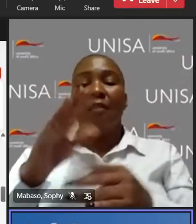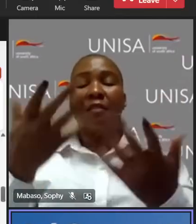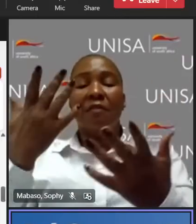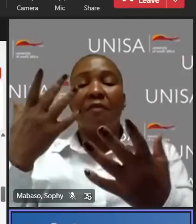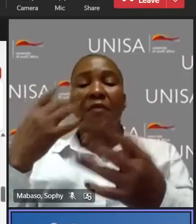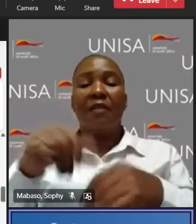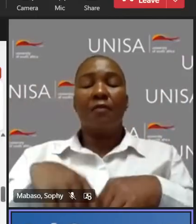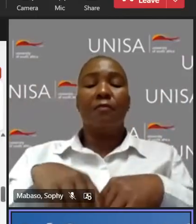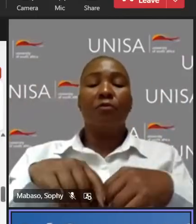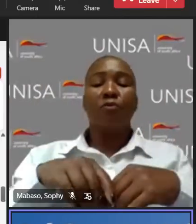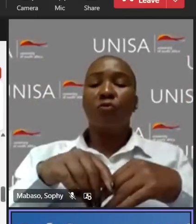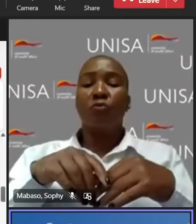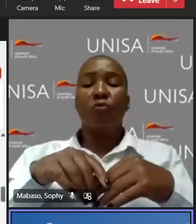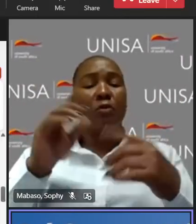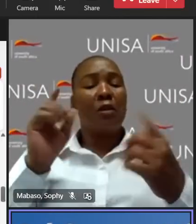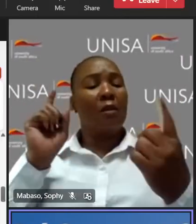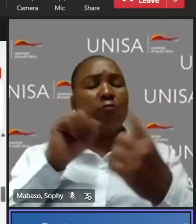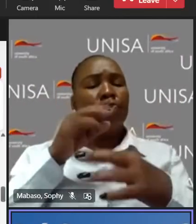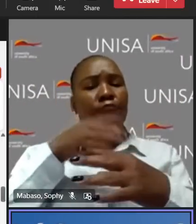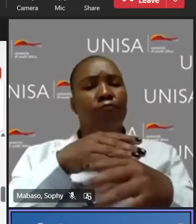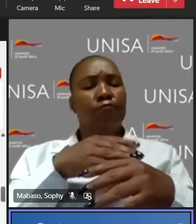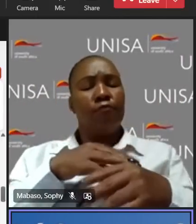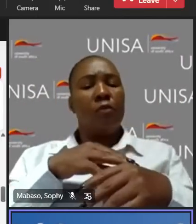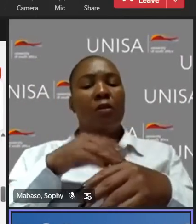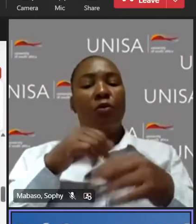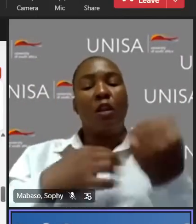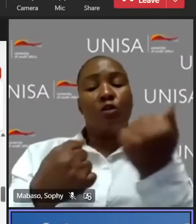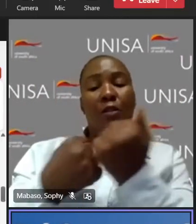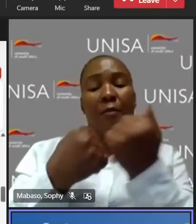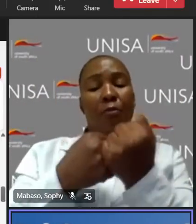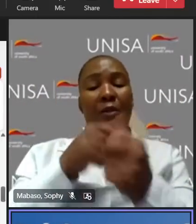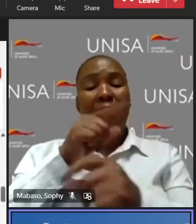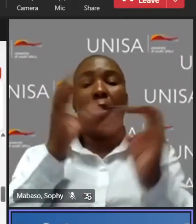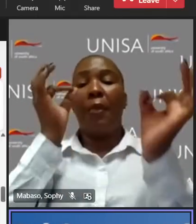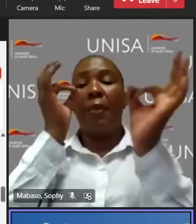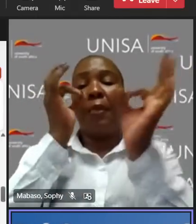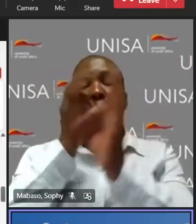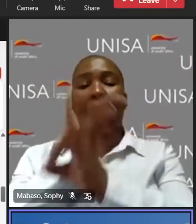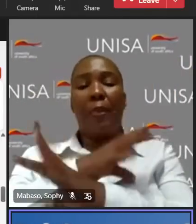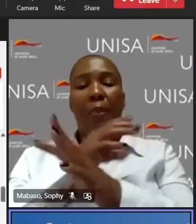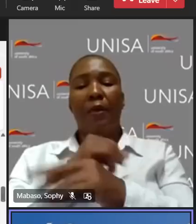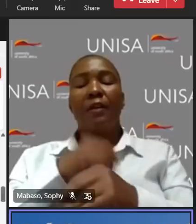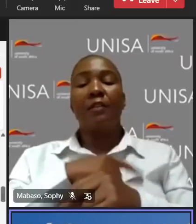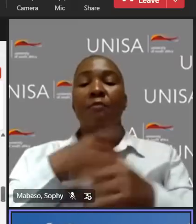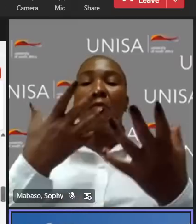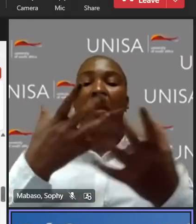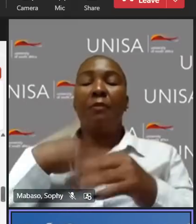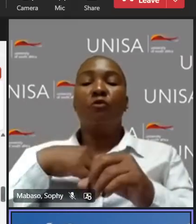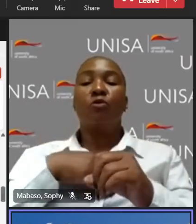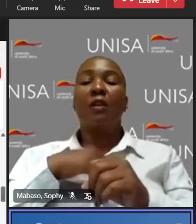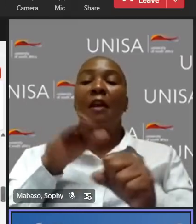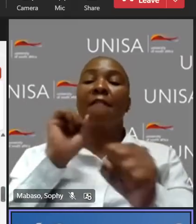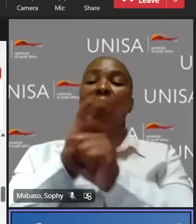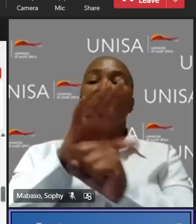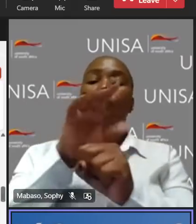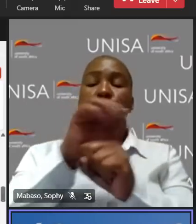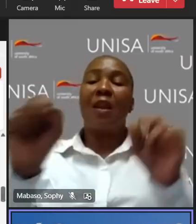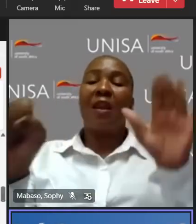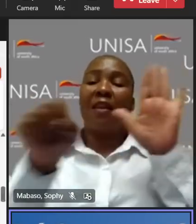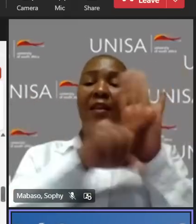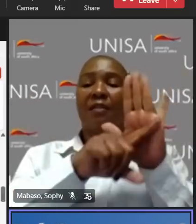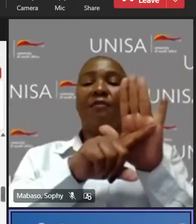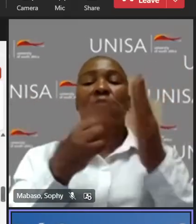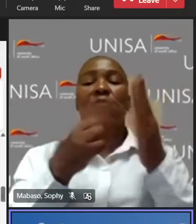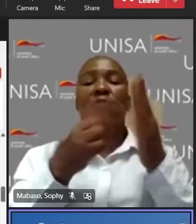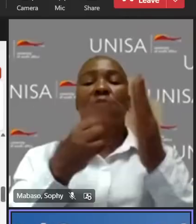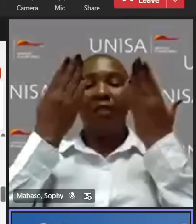to that and we don't support you to attend to that, it might impact negatively on your studies. And